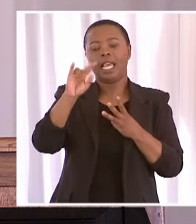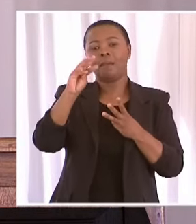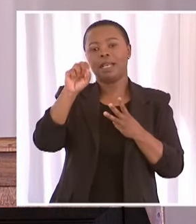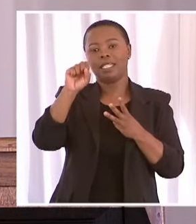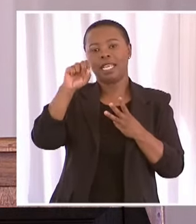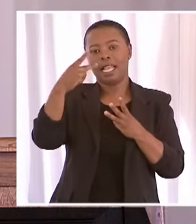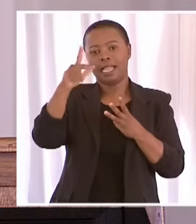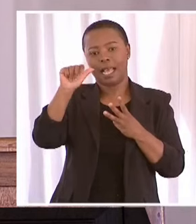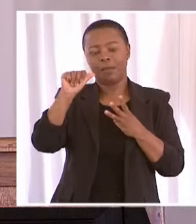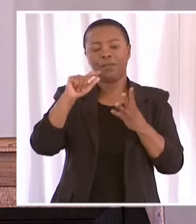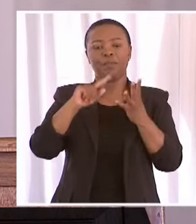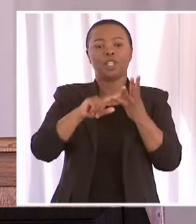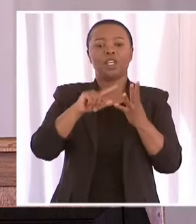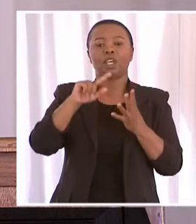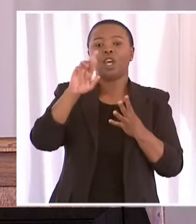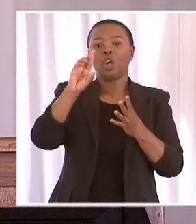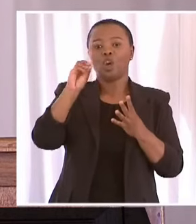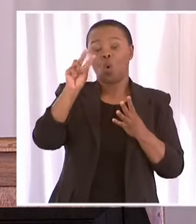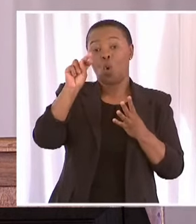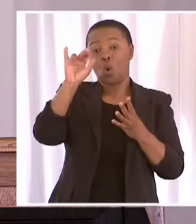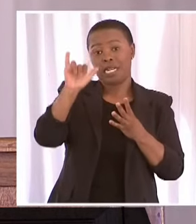Ronnie Mamwepa,